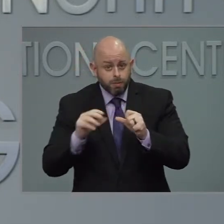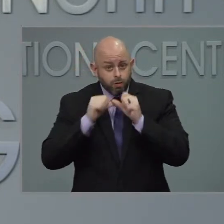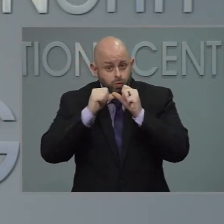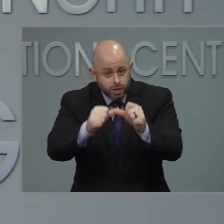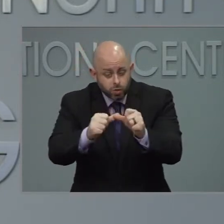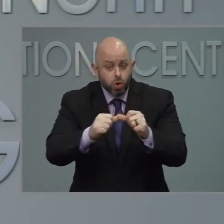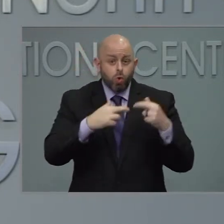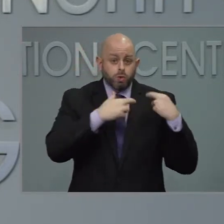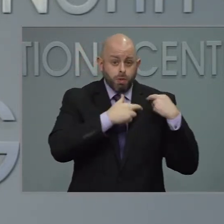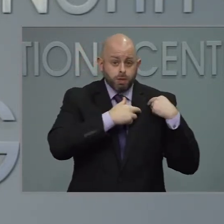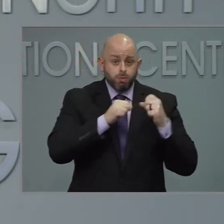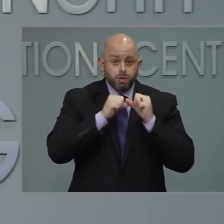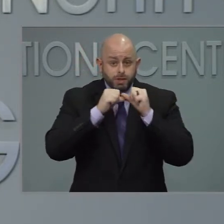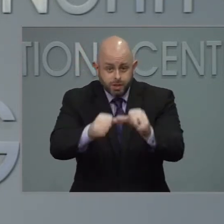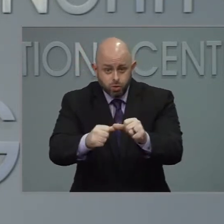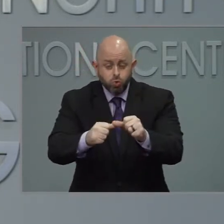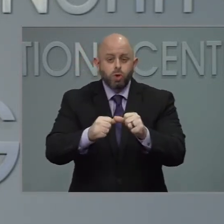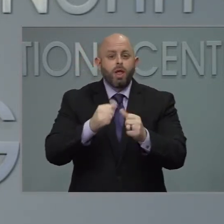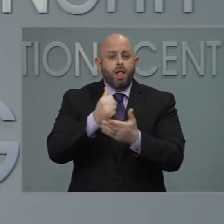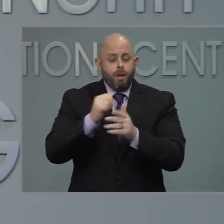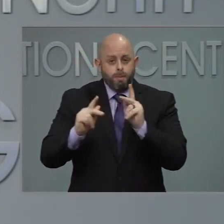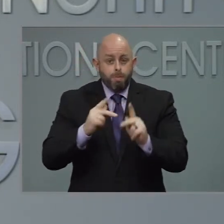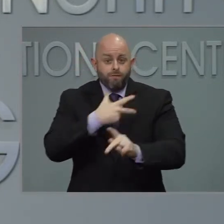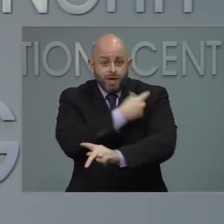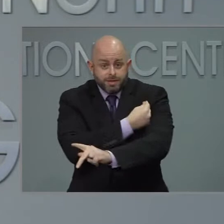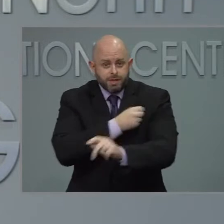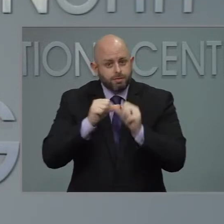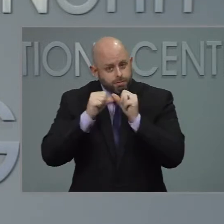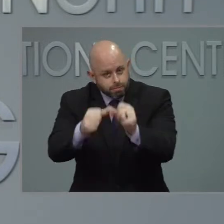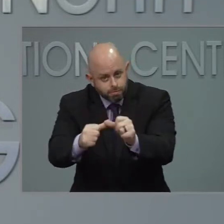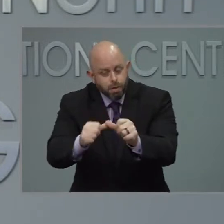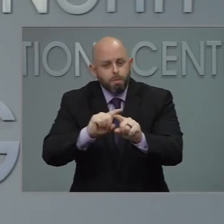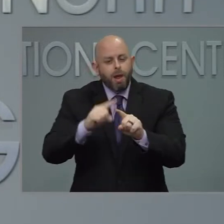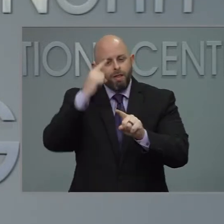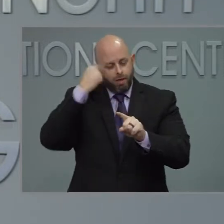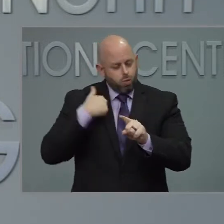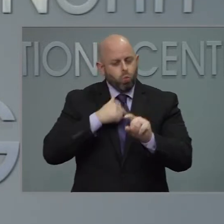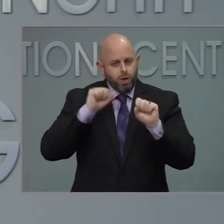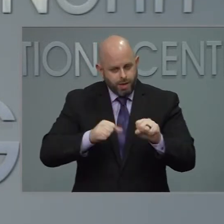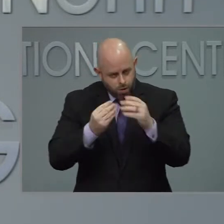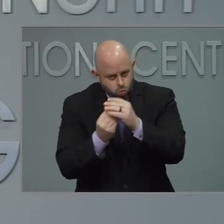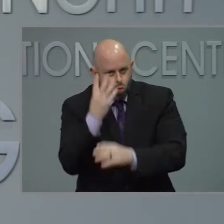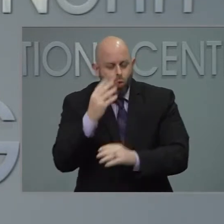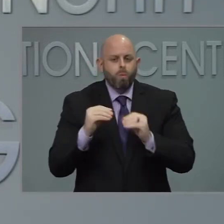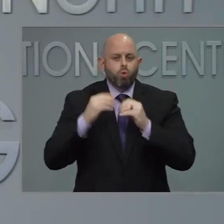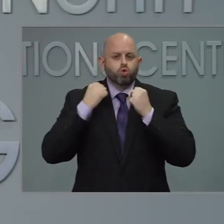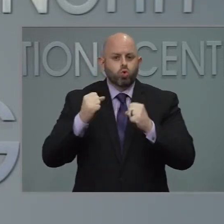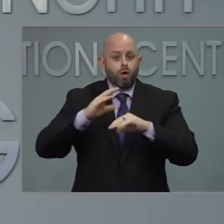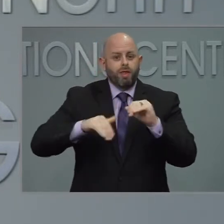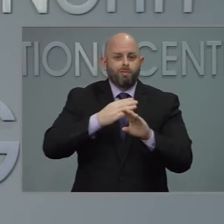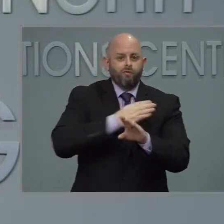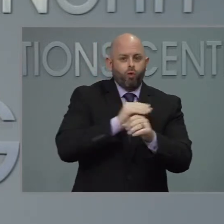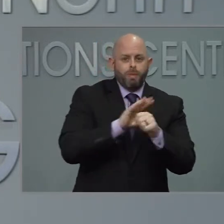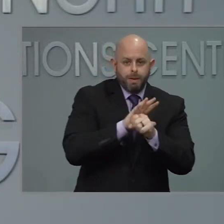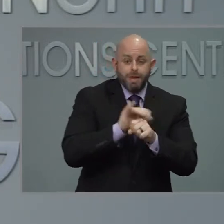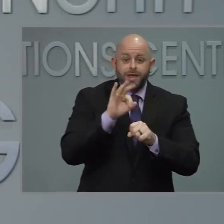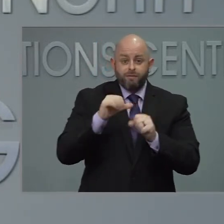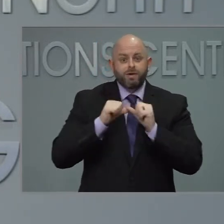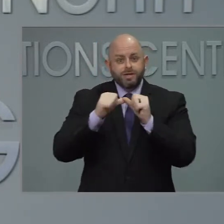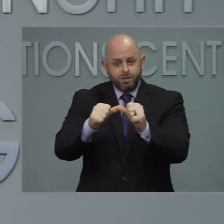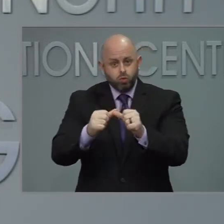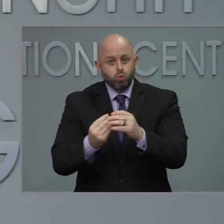and get people vaccinated. But I believe that we can emerge from this pandemic even stronger than we were before if we continue